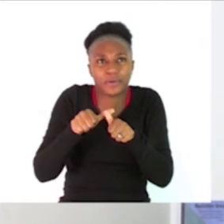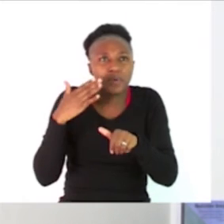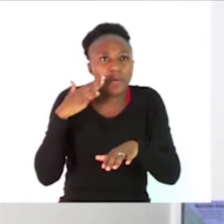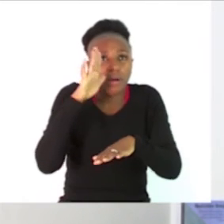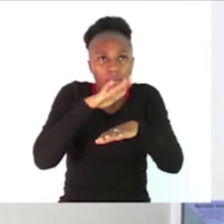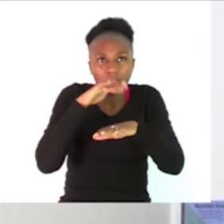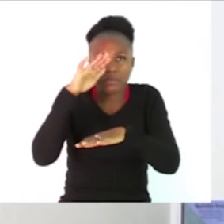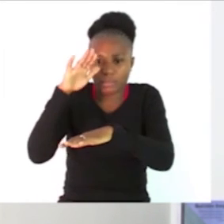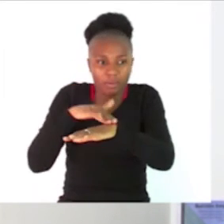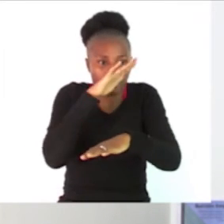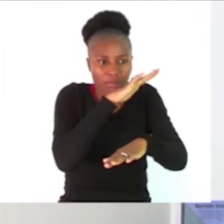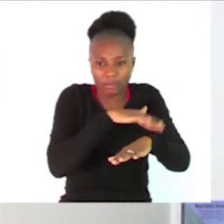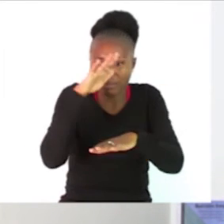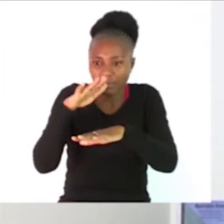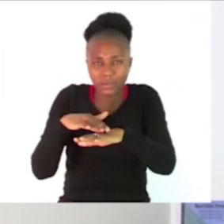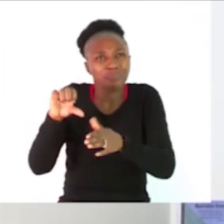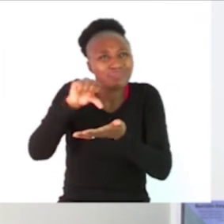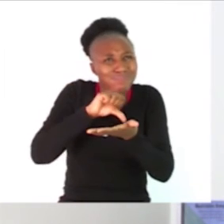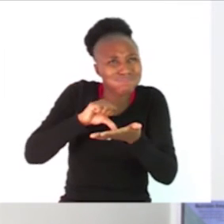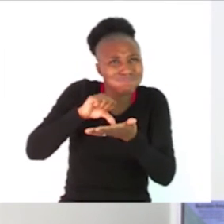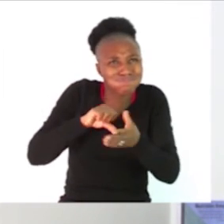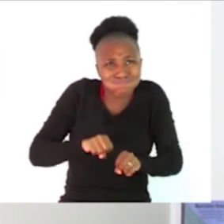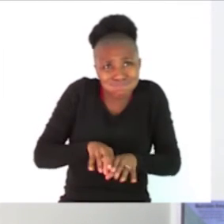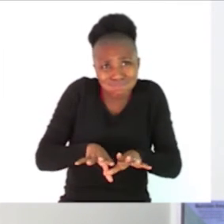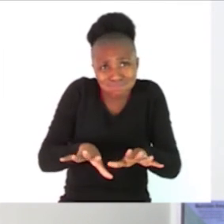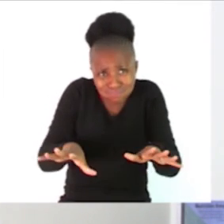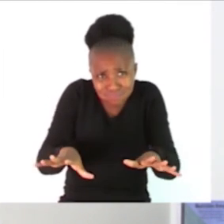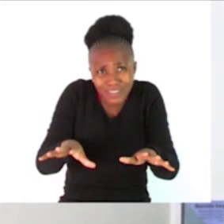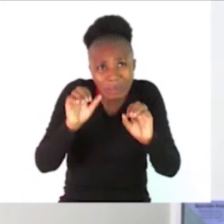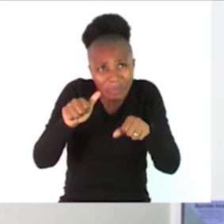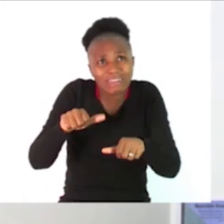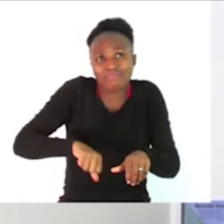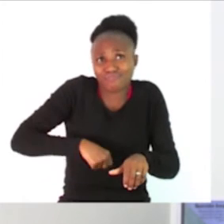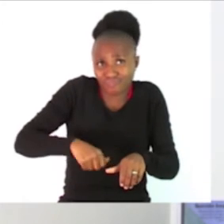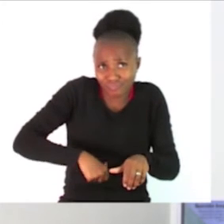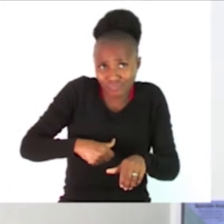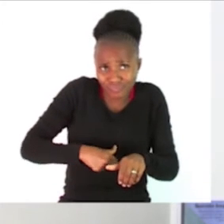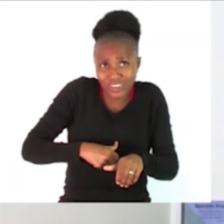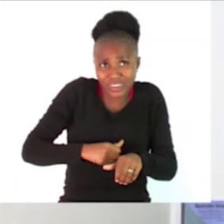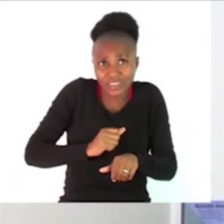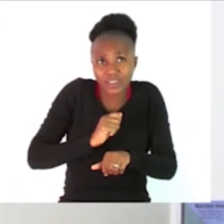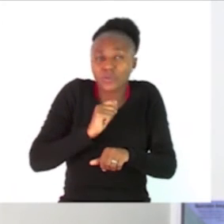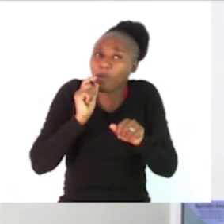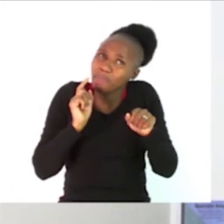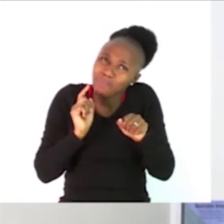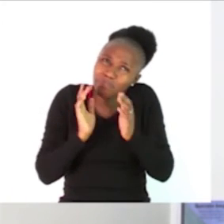touch, there are germs. And these germs need to be cleared before we touch our noses, our mouth, and so